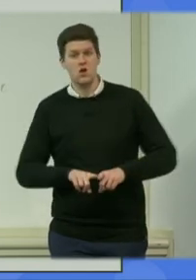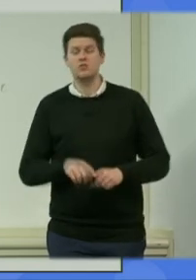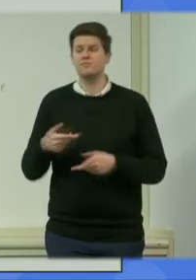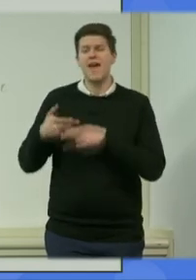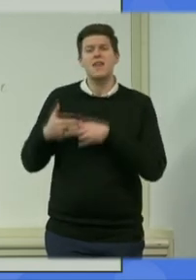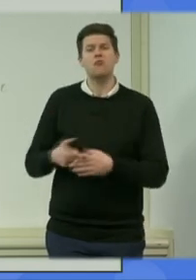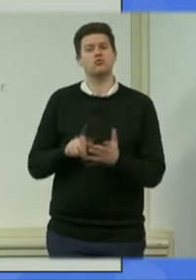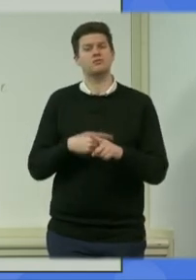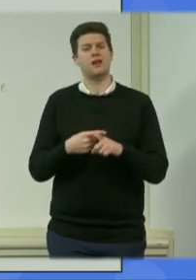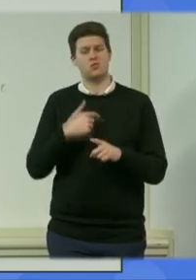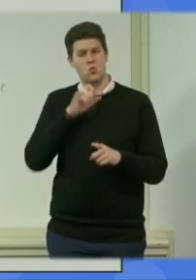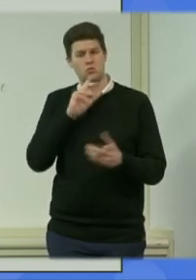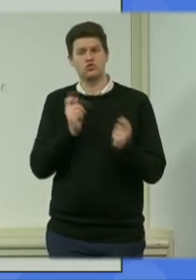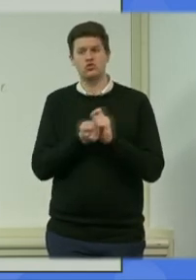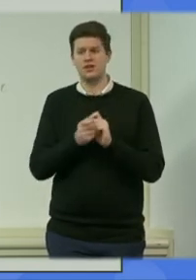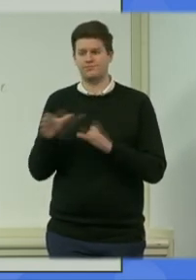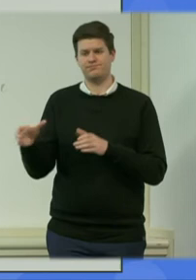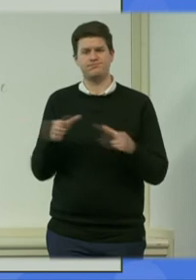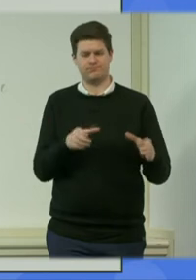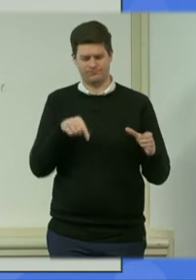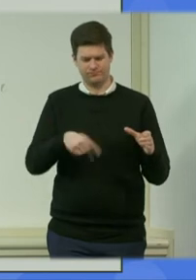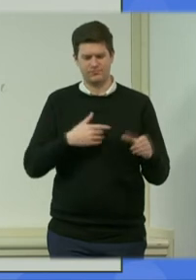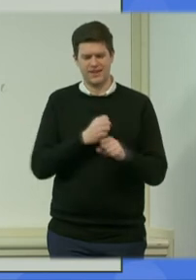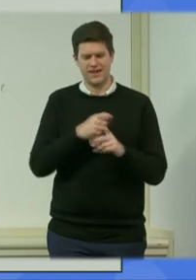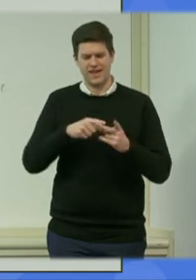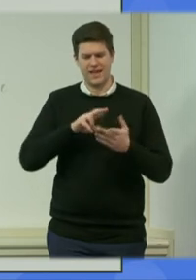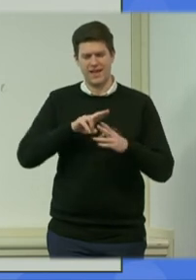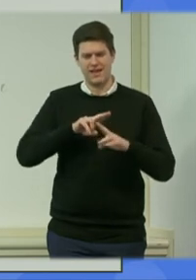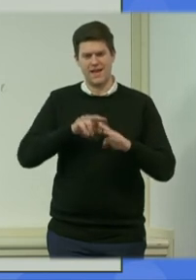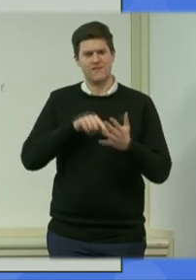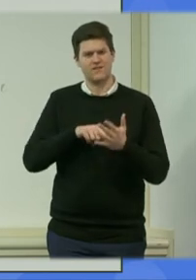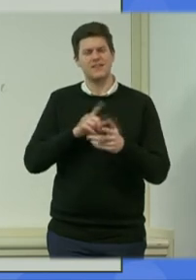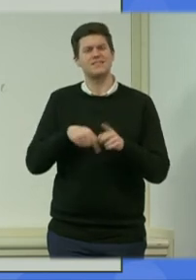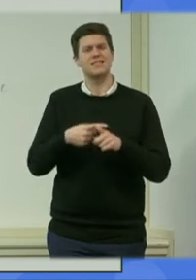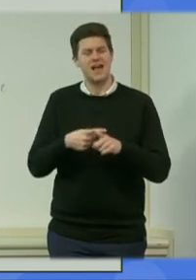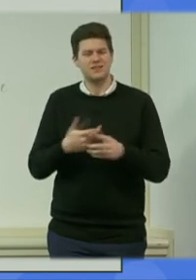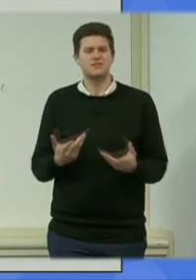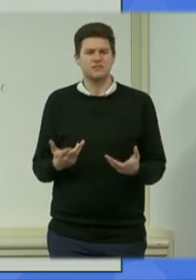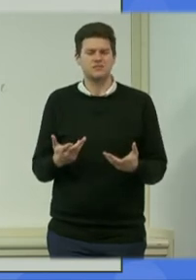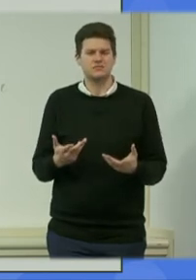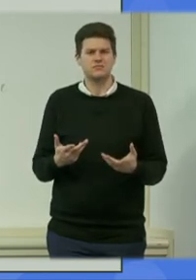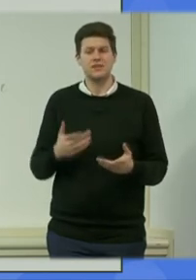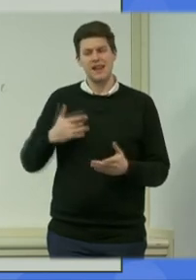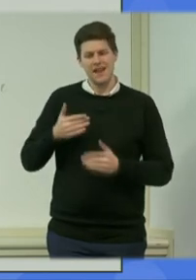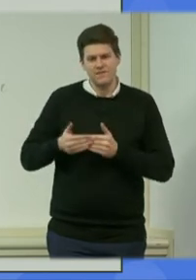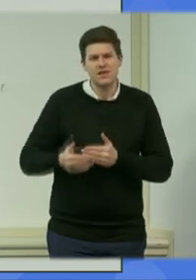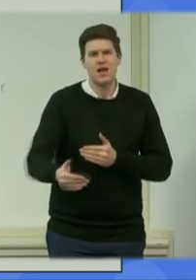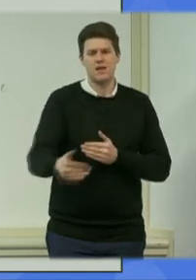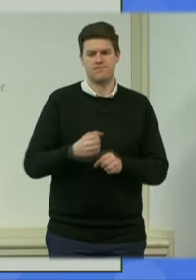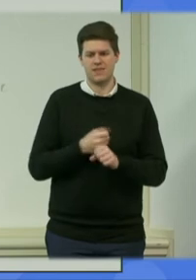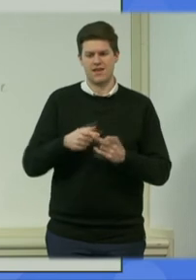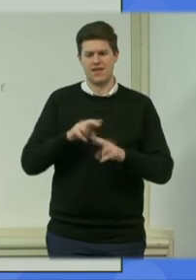tax with a gift tax, so a lifetime's gift tax. So rather than charging people at the point at which their